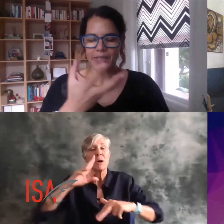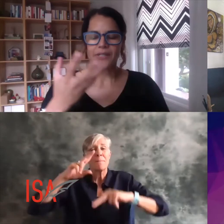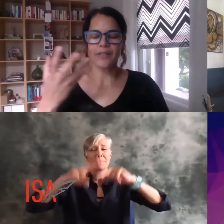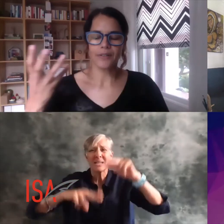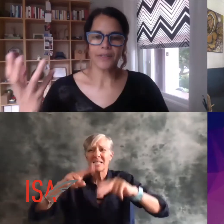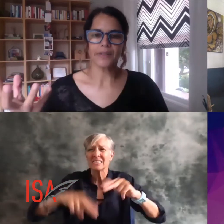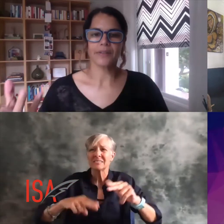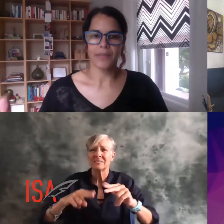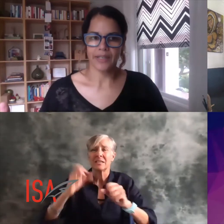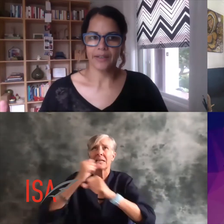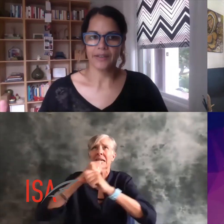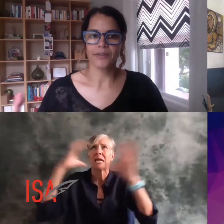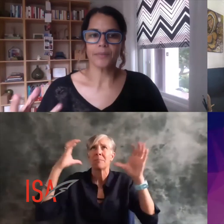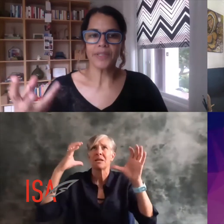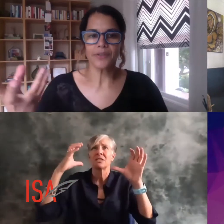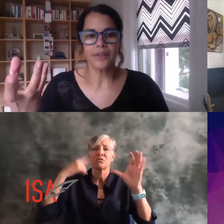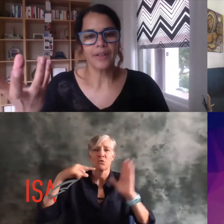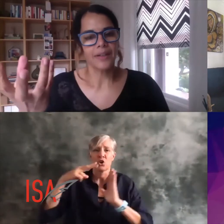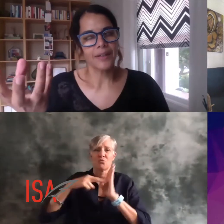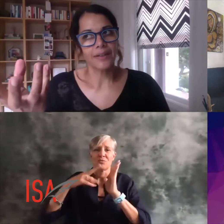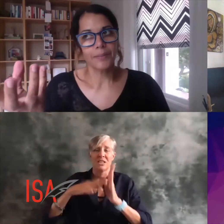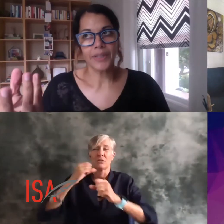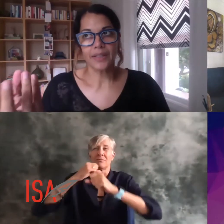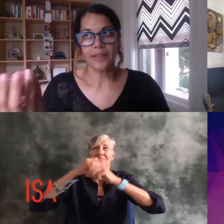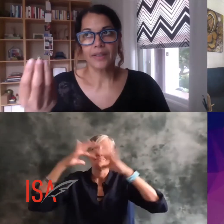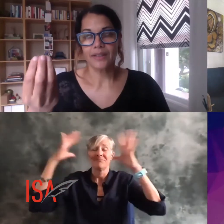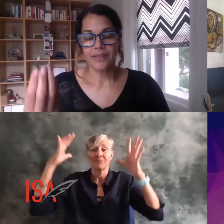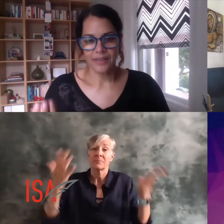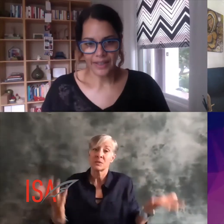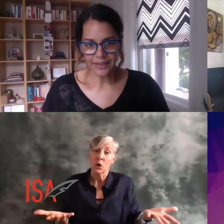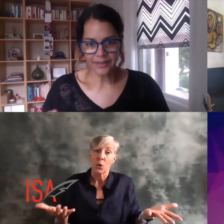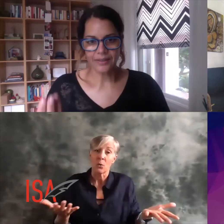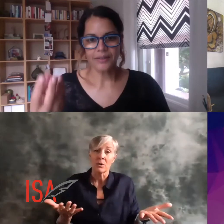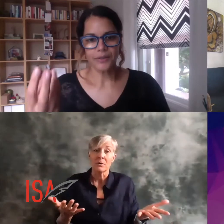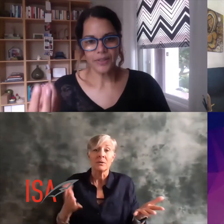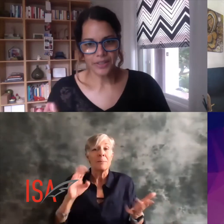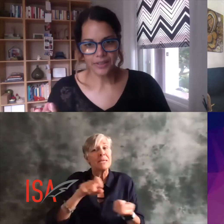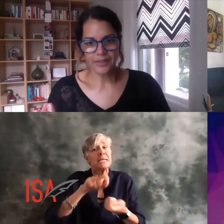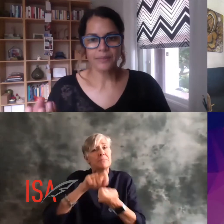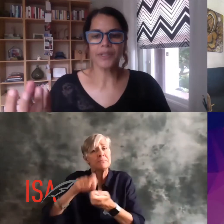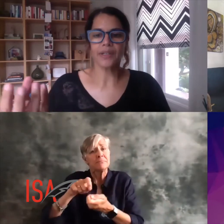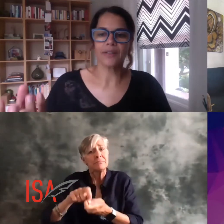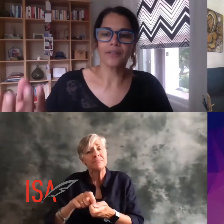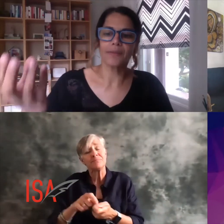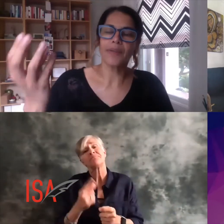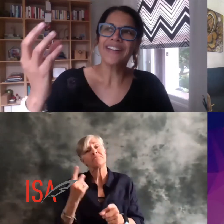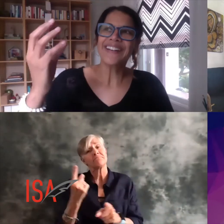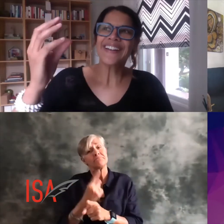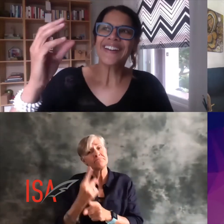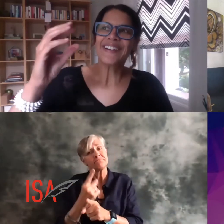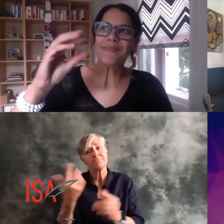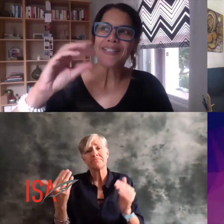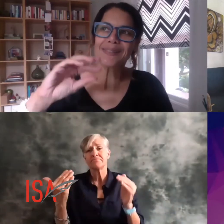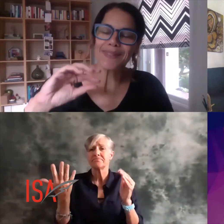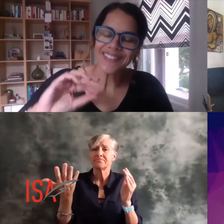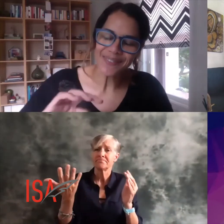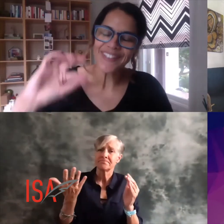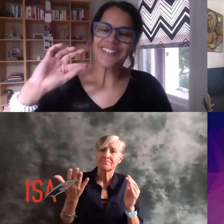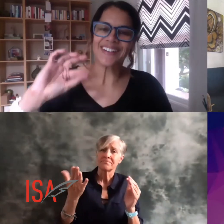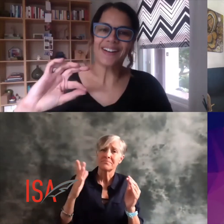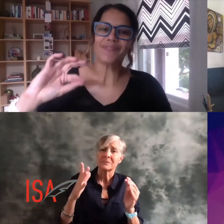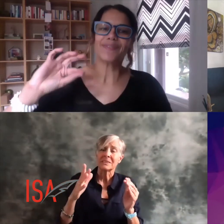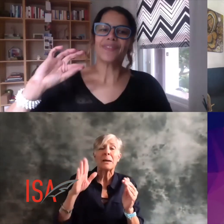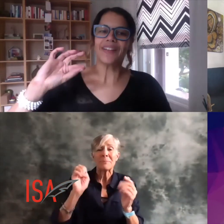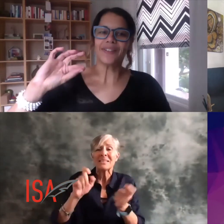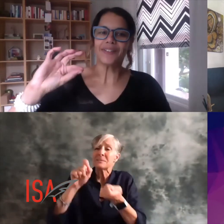that image in your reader's mind. So be concise and judicious, but also be